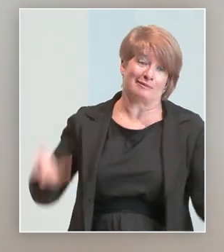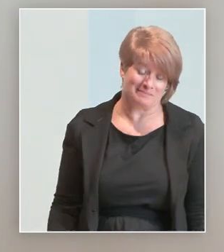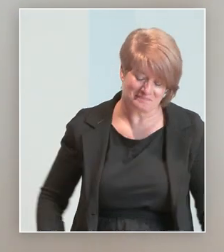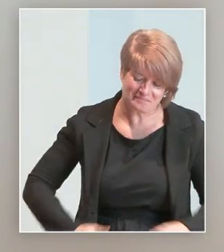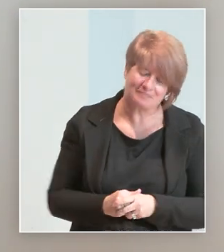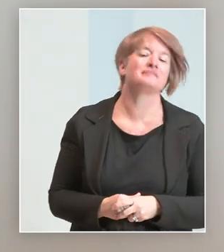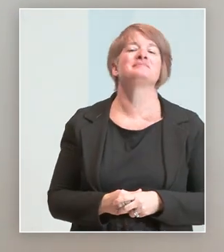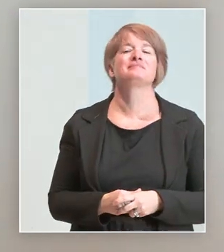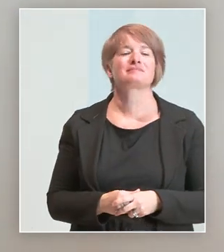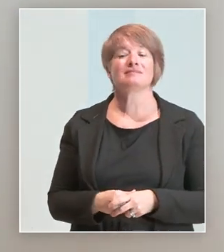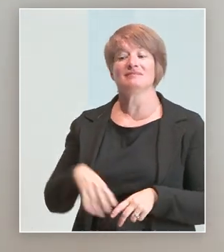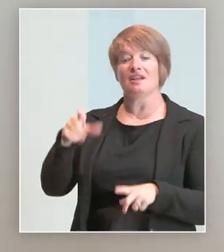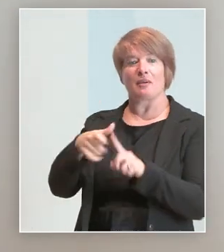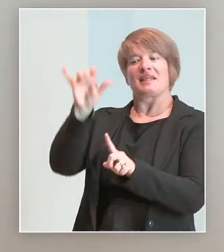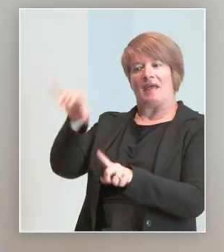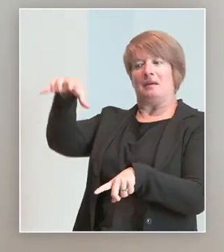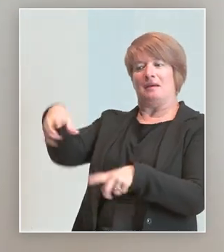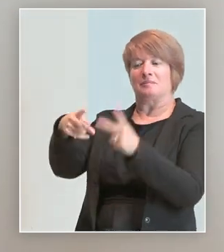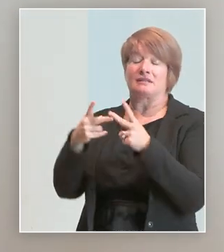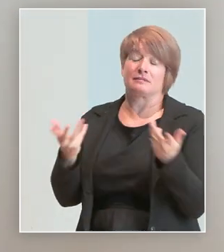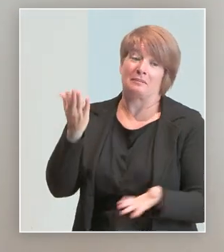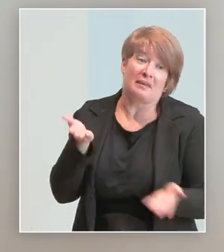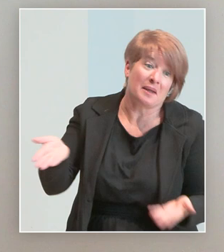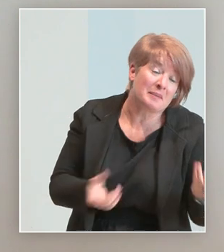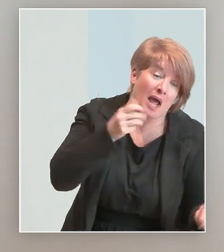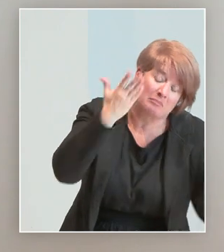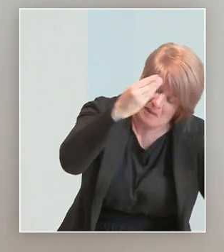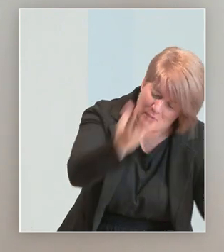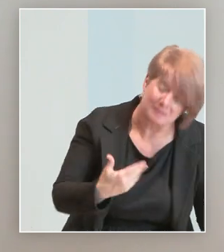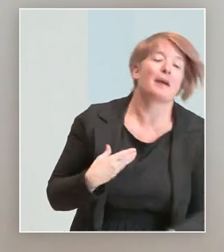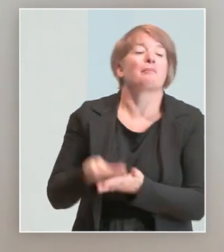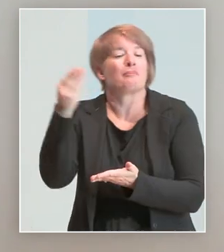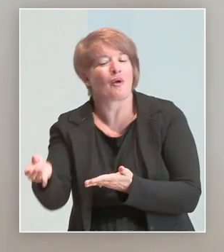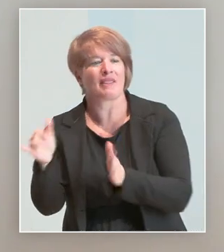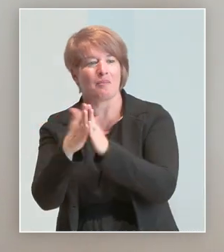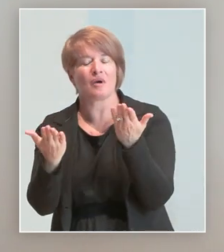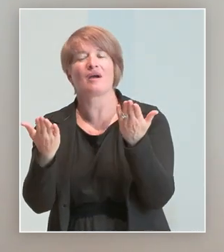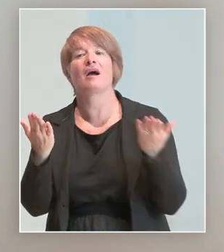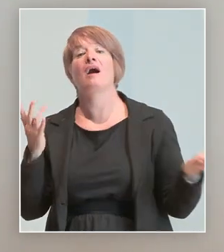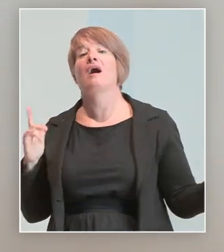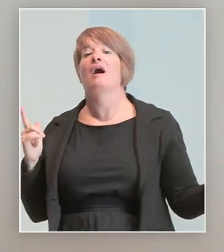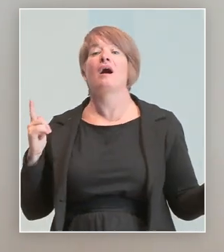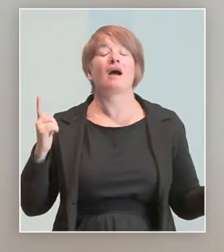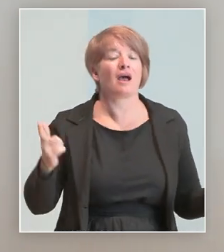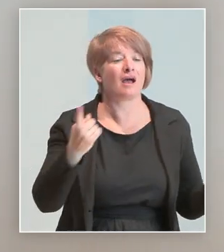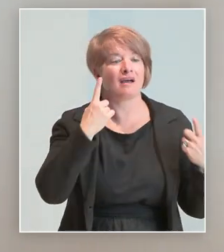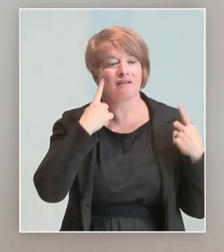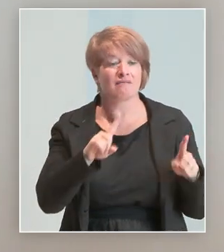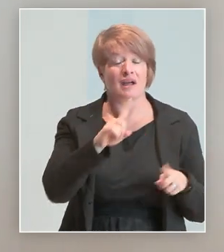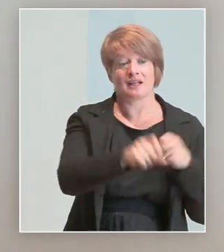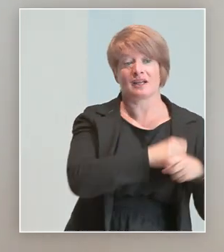Well, from this place, there or not, I purchased the book that I finally read from cover to cover between the space